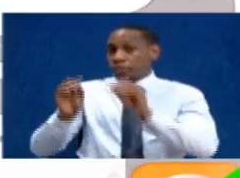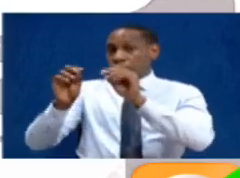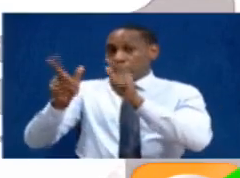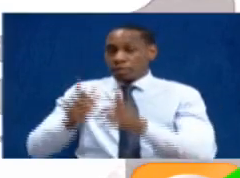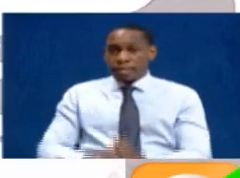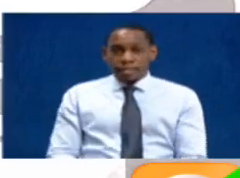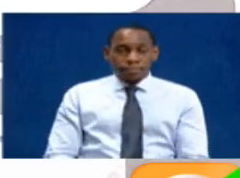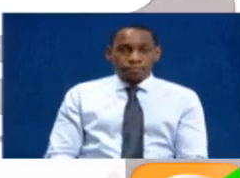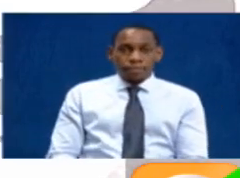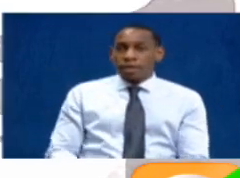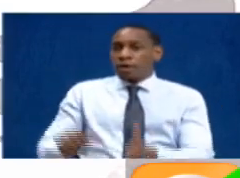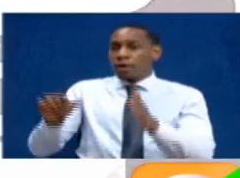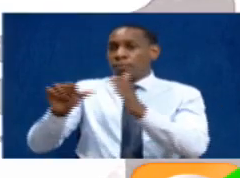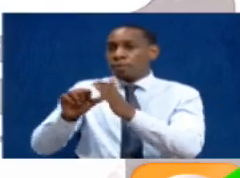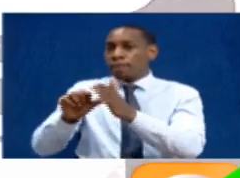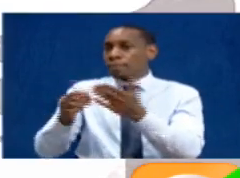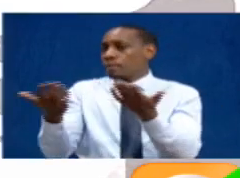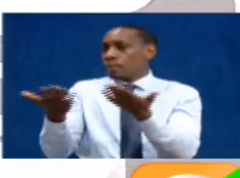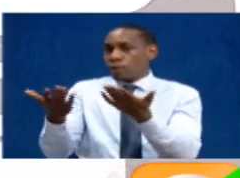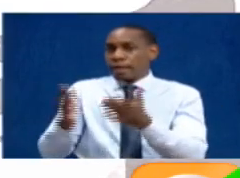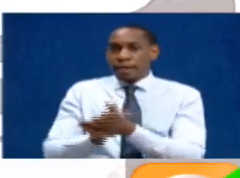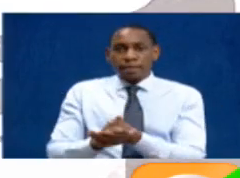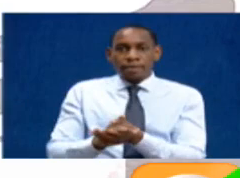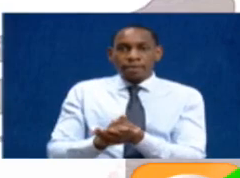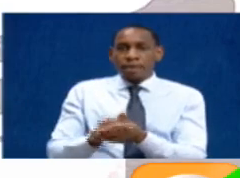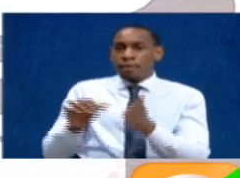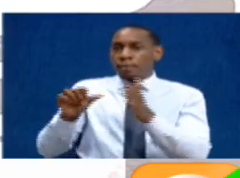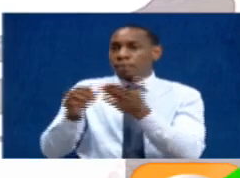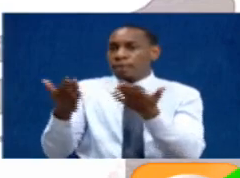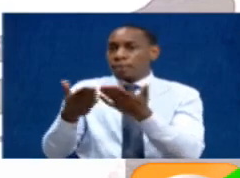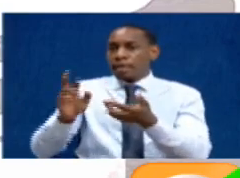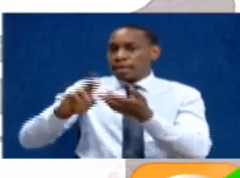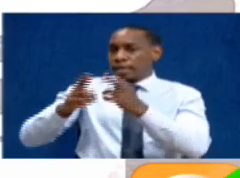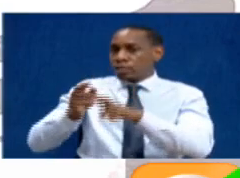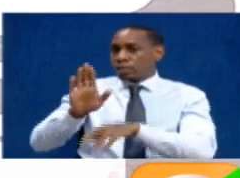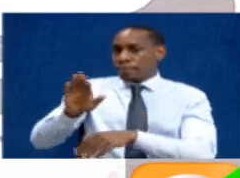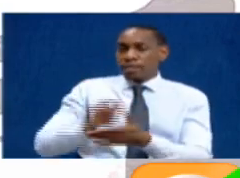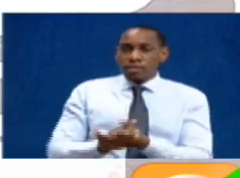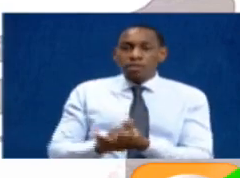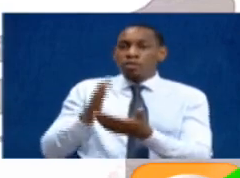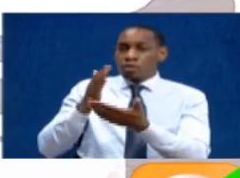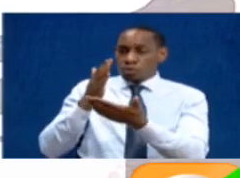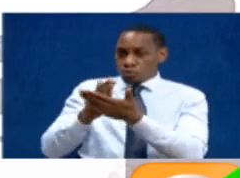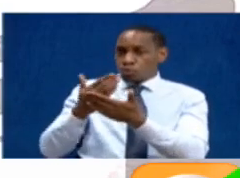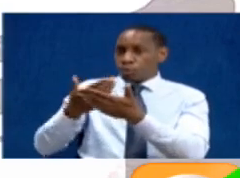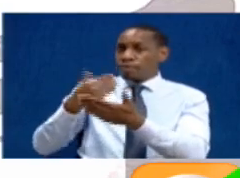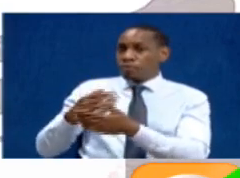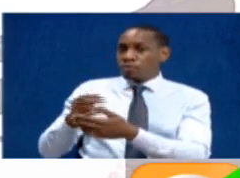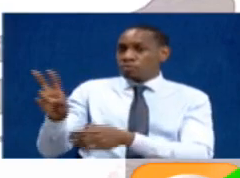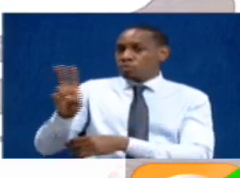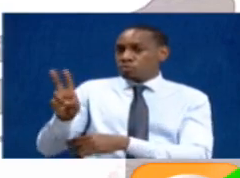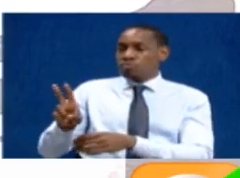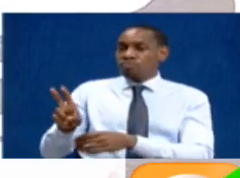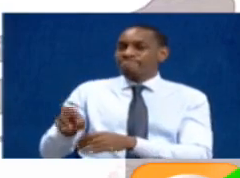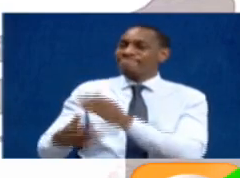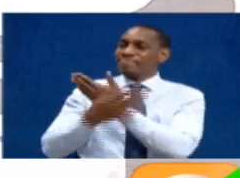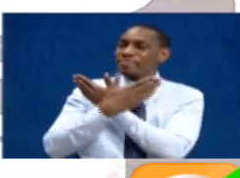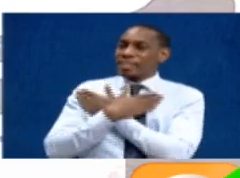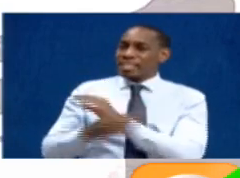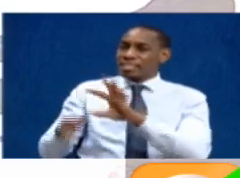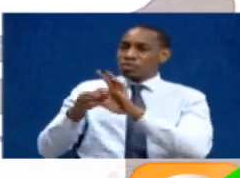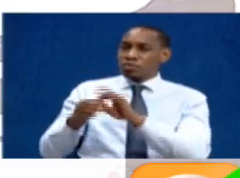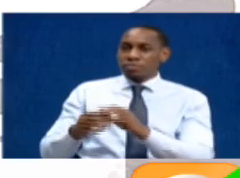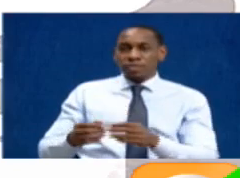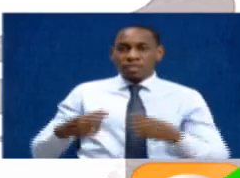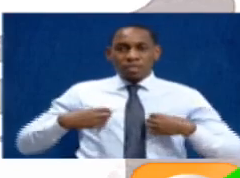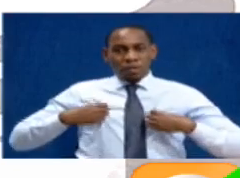Okay, so what went wrong, SG? What went wrong between this relationship? Because let's face it, they were friends. They used to dress the same. They used